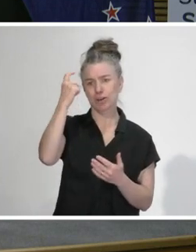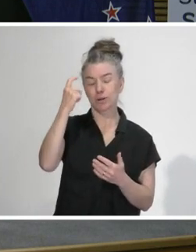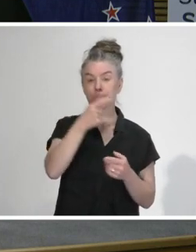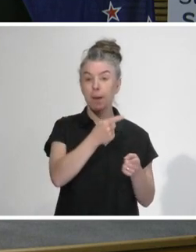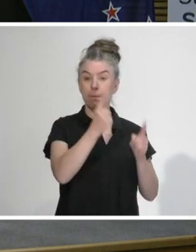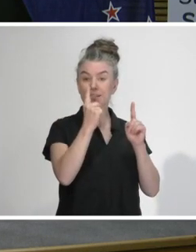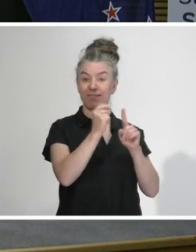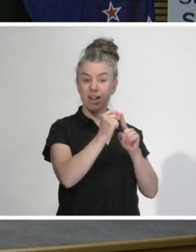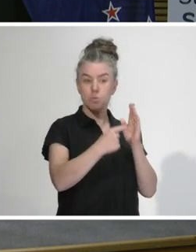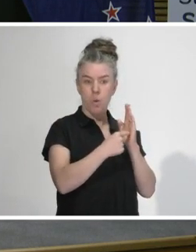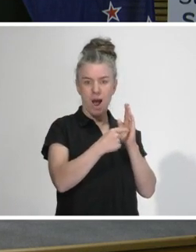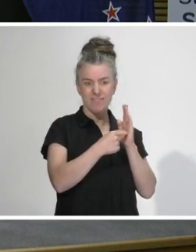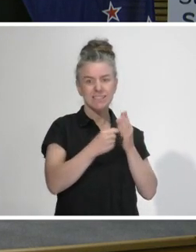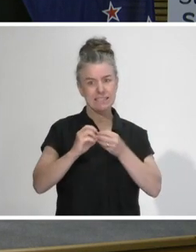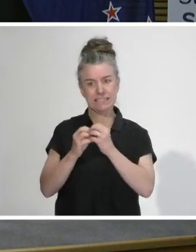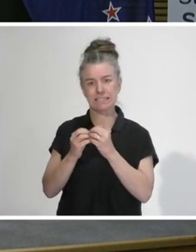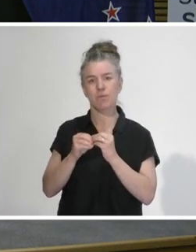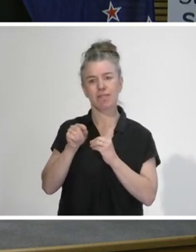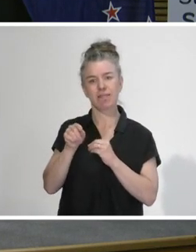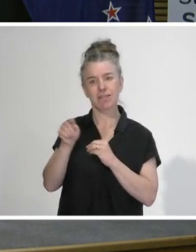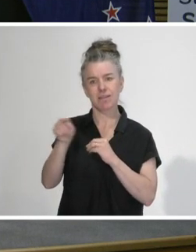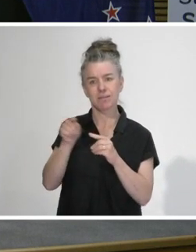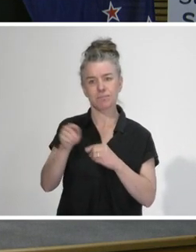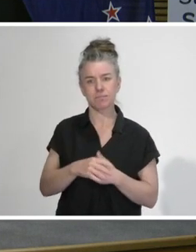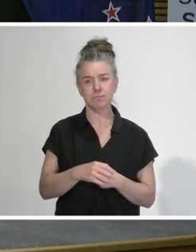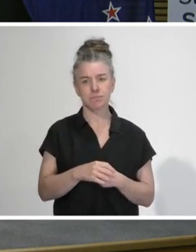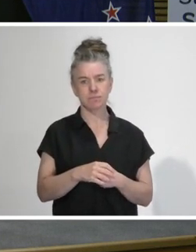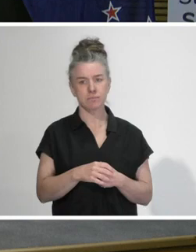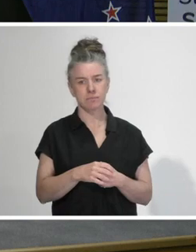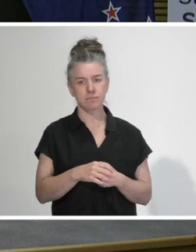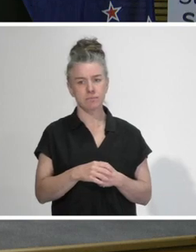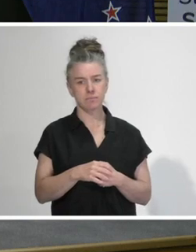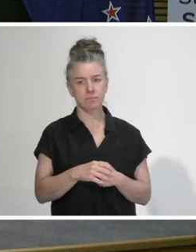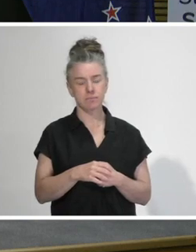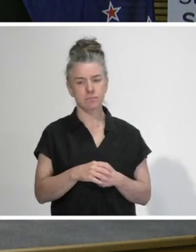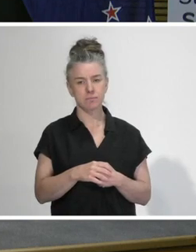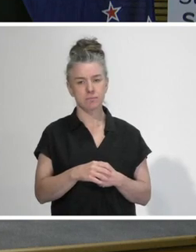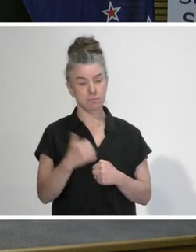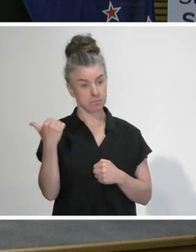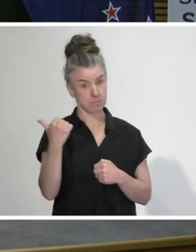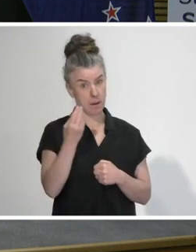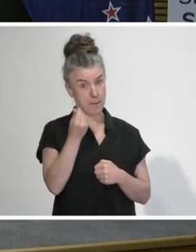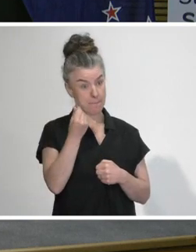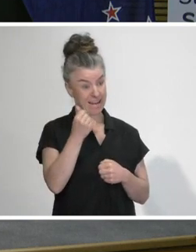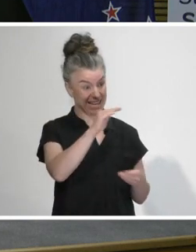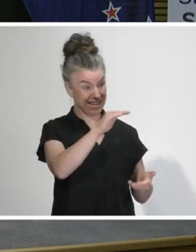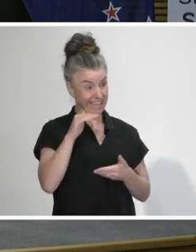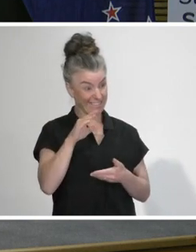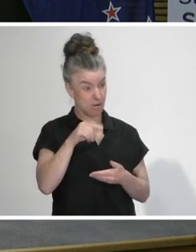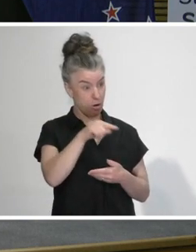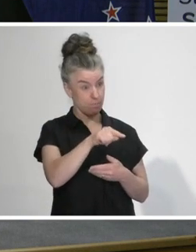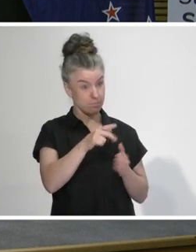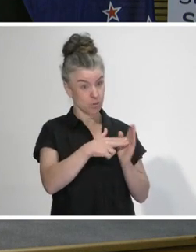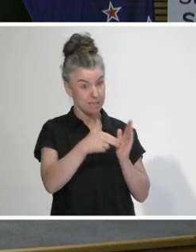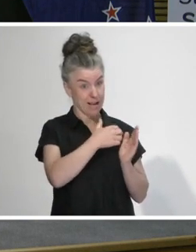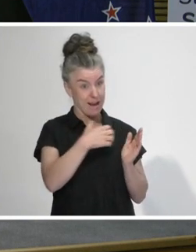currently working on. Is it reasonable given that they've claimed millions from the aviation package? And this is one of the reasons that package existed, was because we